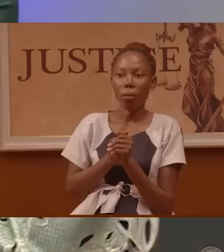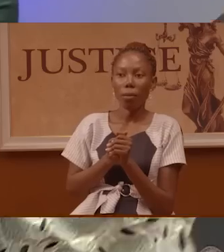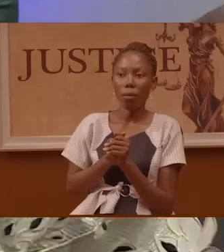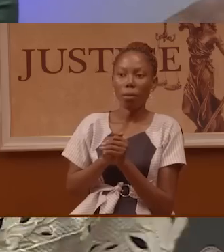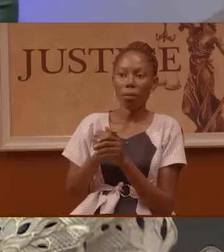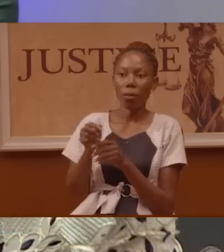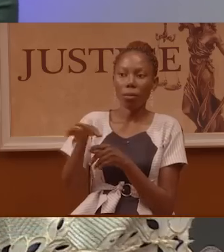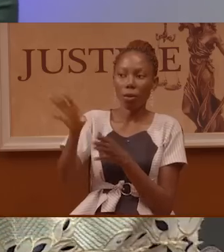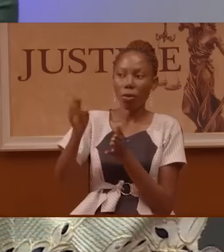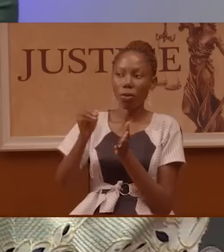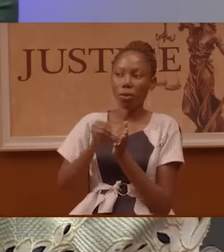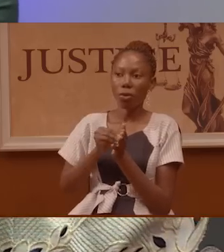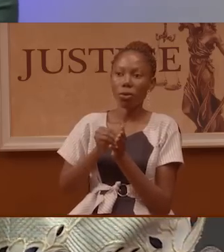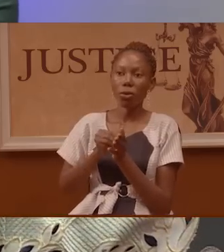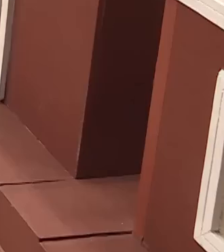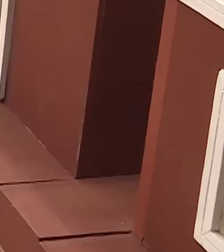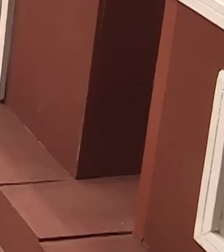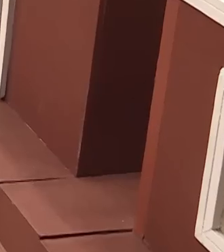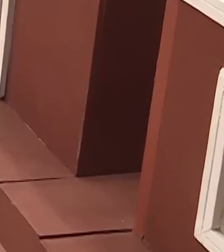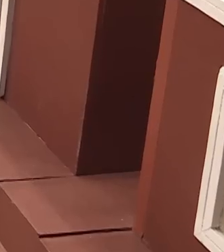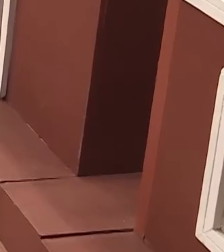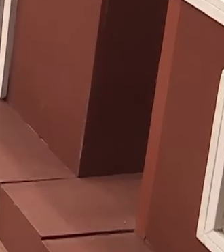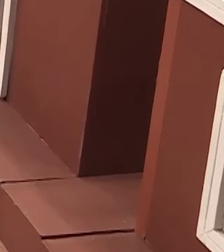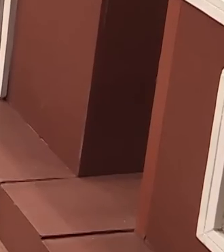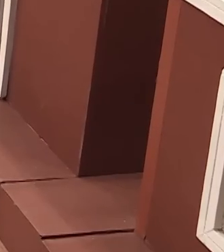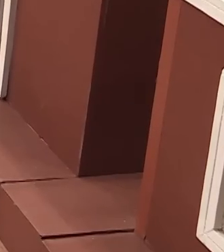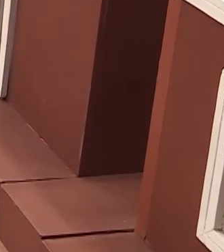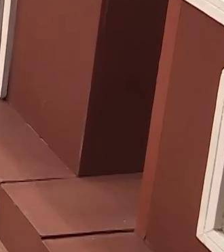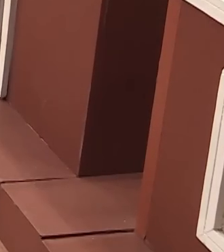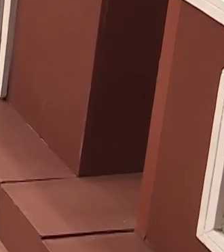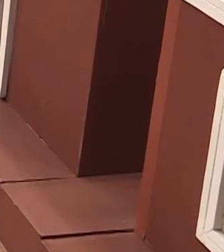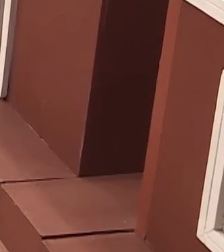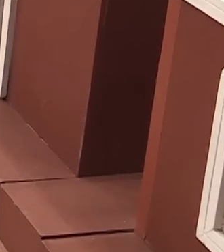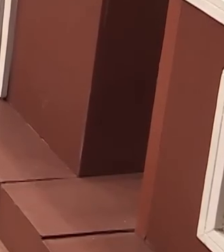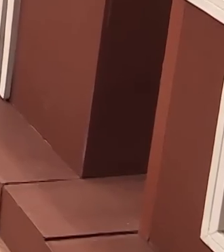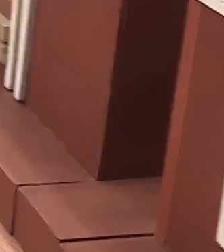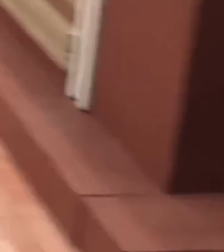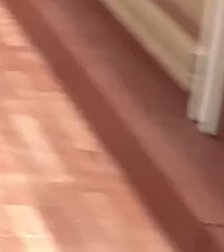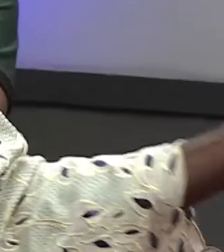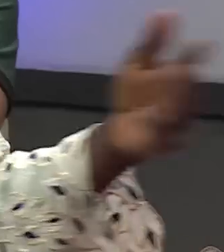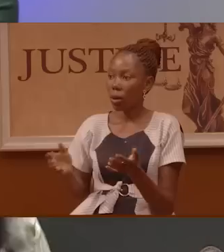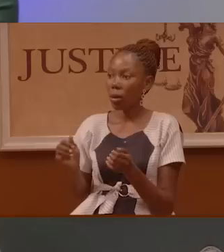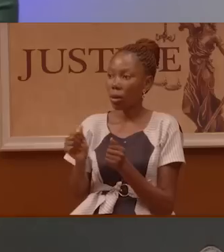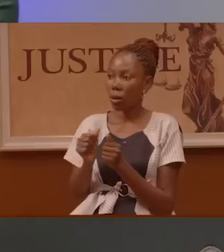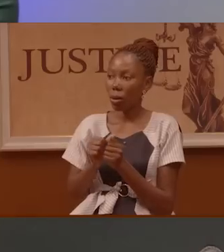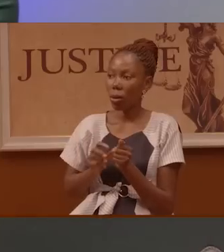his mother's siblings are here. Some of them are here. So you have the three wings here? Yes, ma'am. That's what the three wings are. Oh, okay.